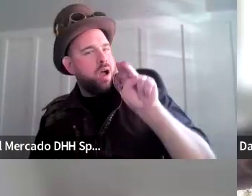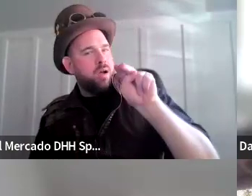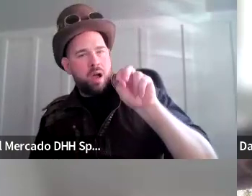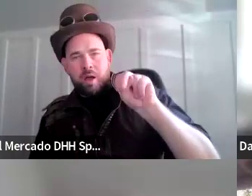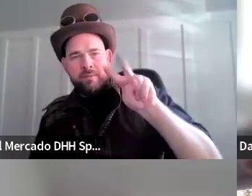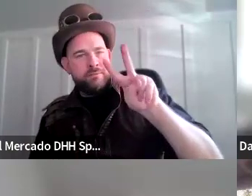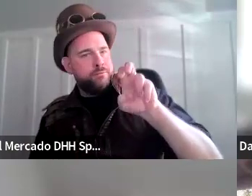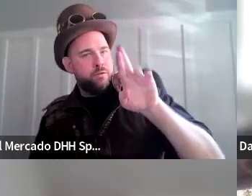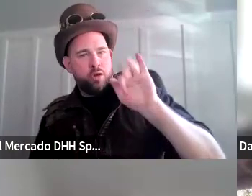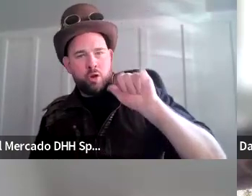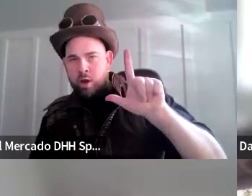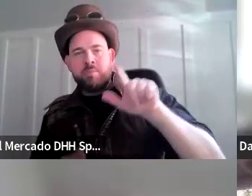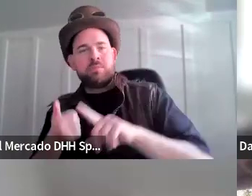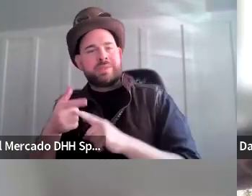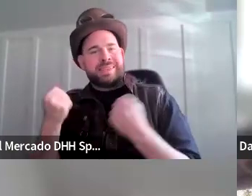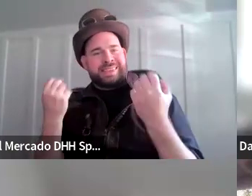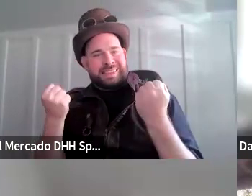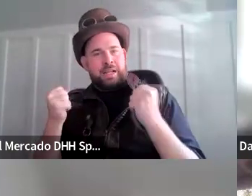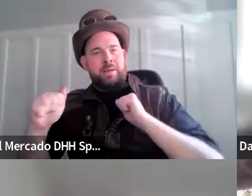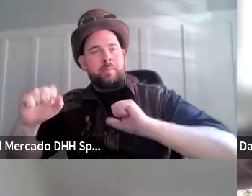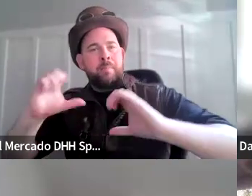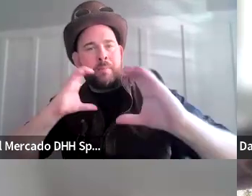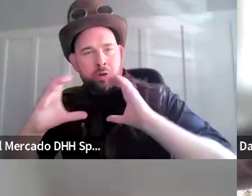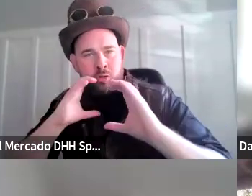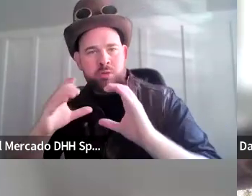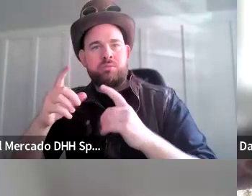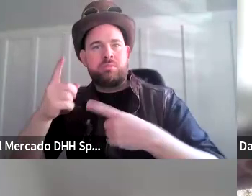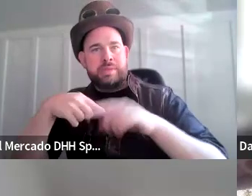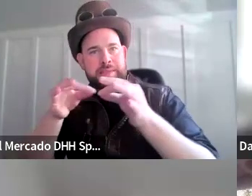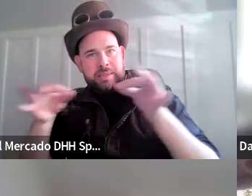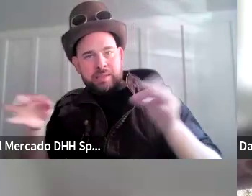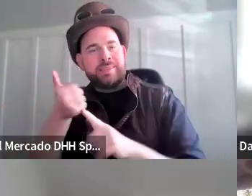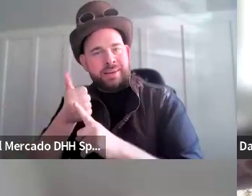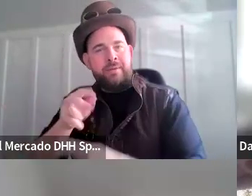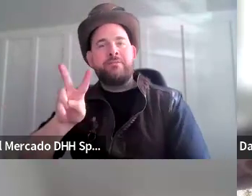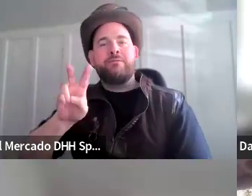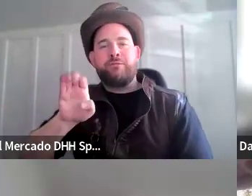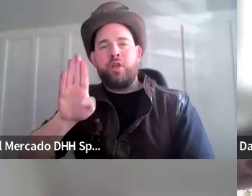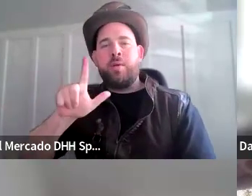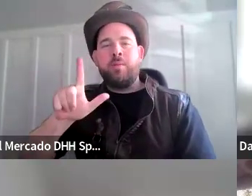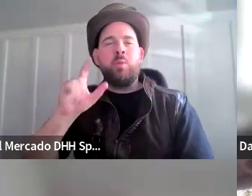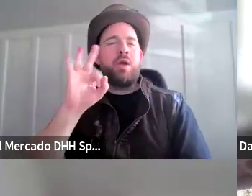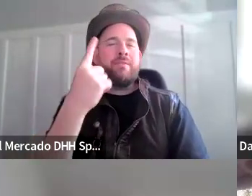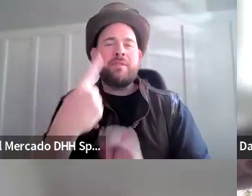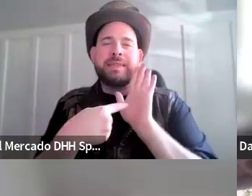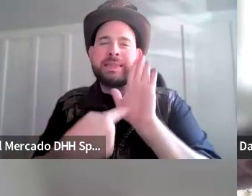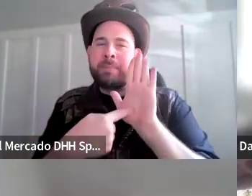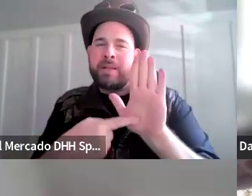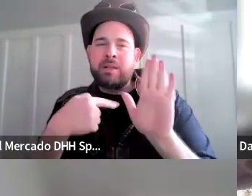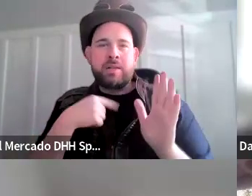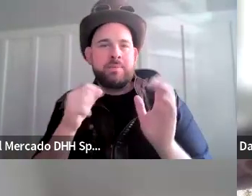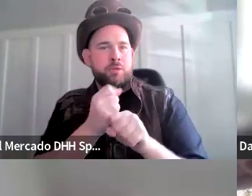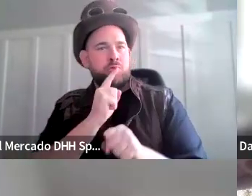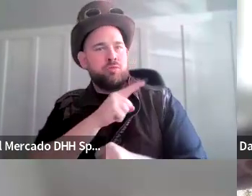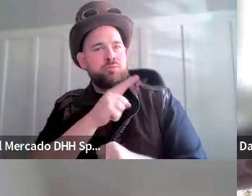individuals who didn't speak would be called mute, but that's not nonverbal. They use sign language as